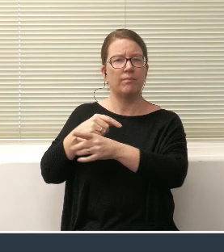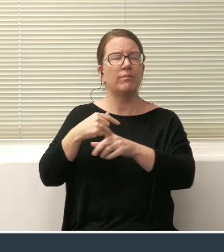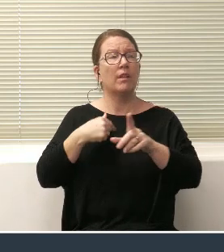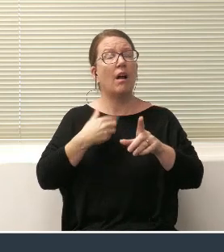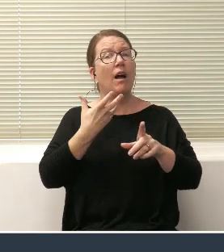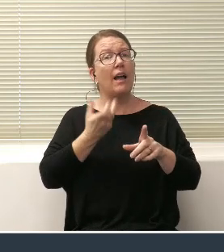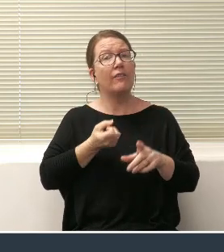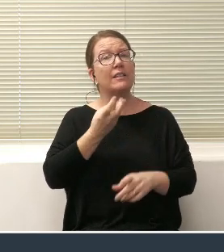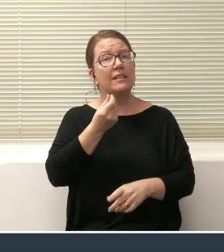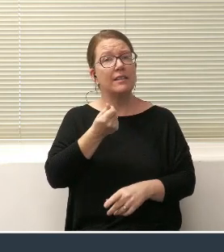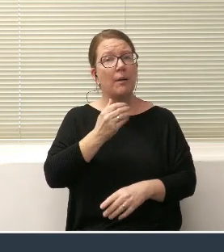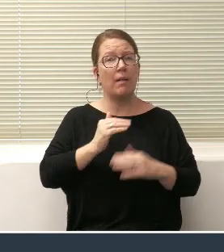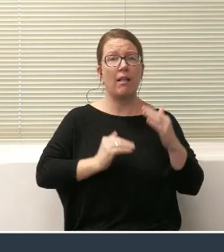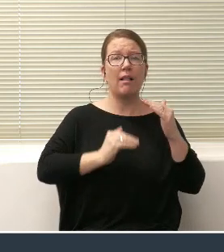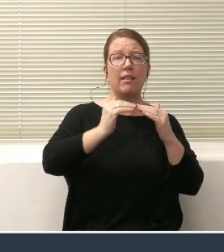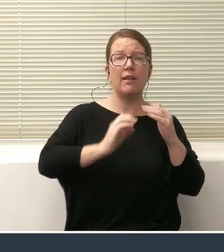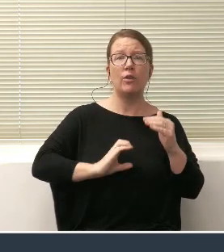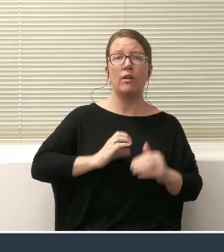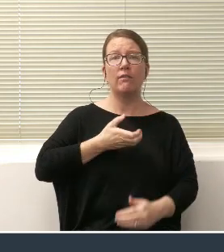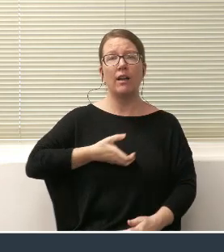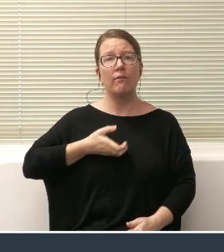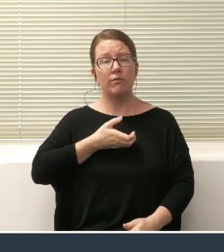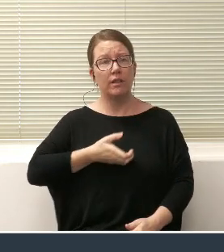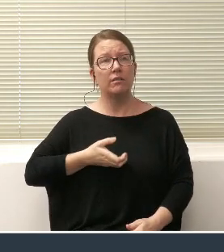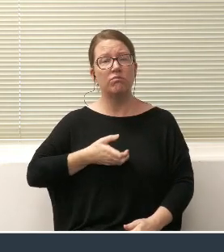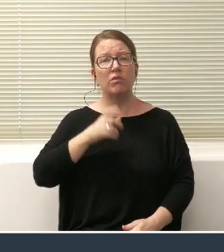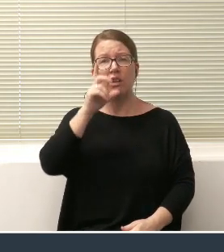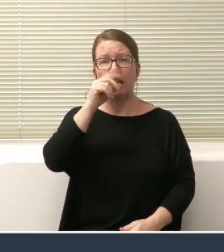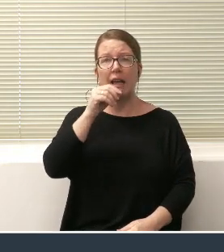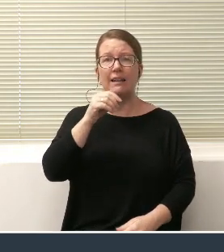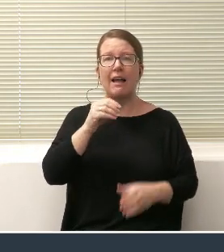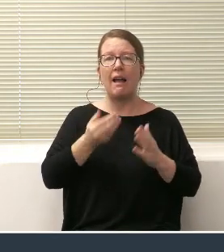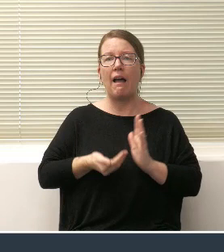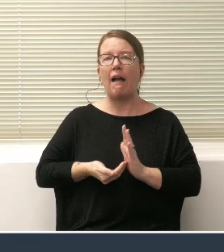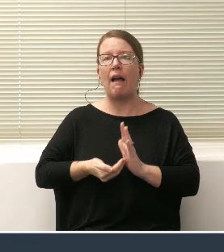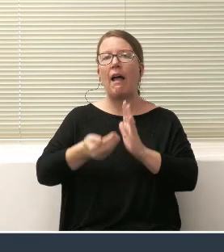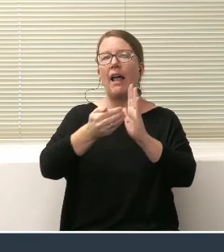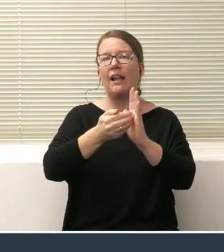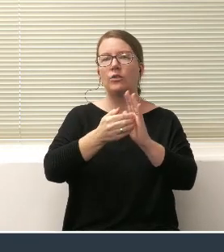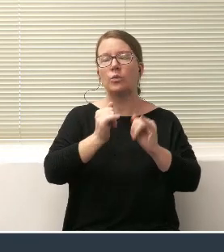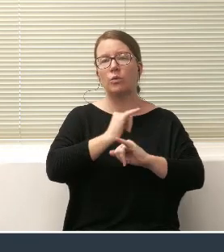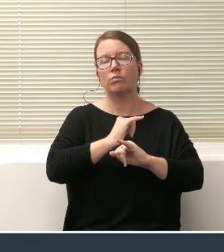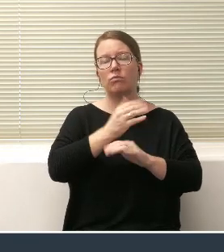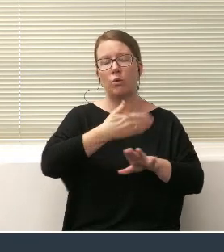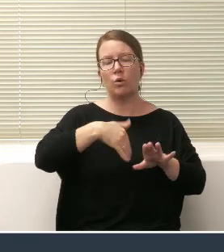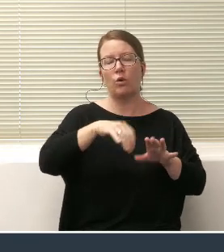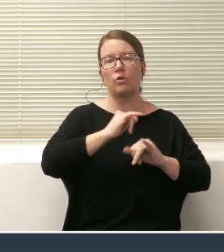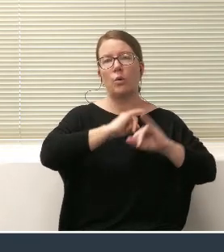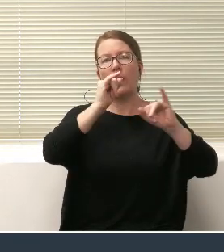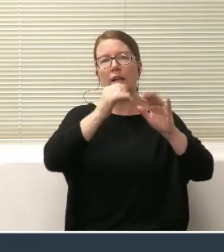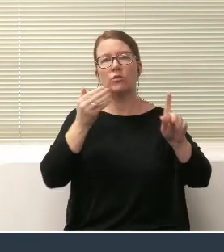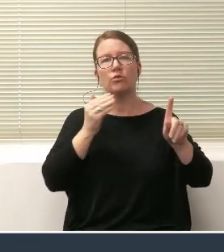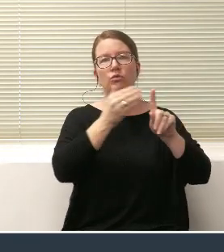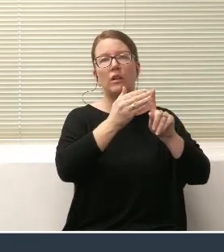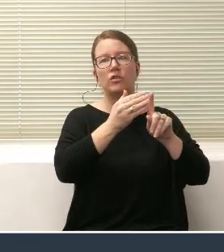comfort with that fund being used to contribute towards the coastal hazard strategy. I think